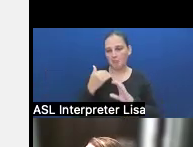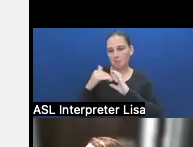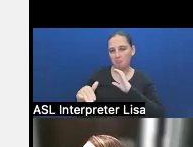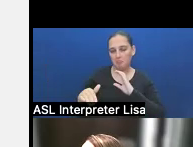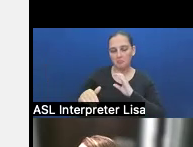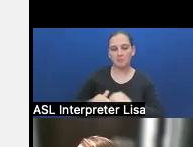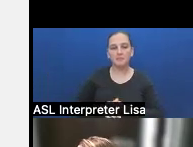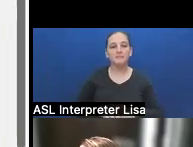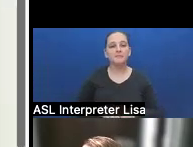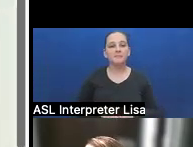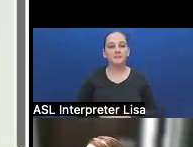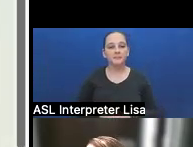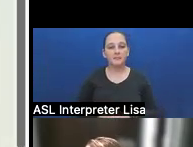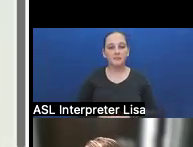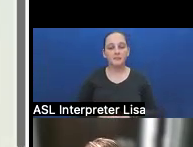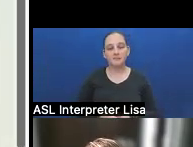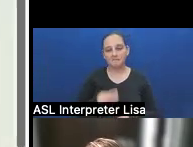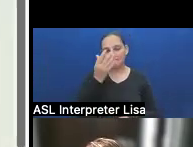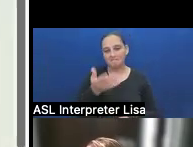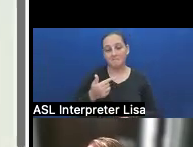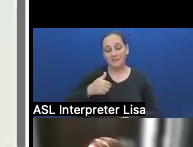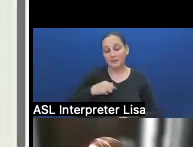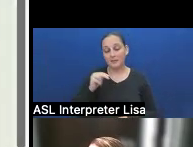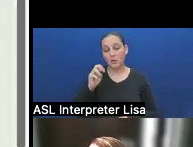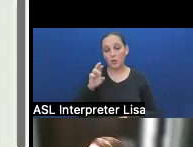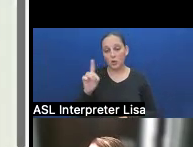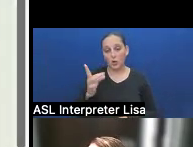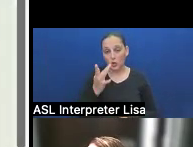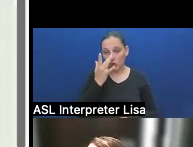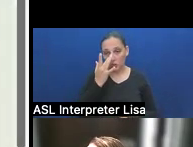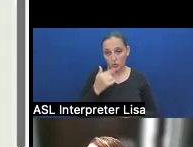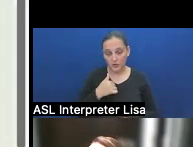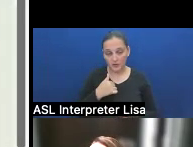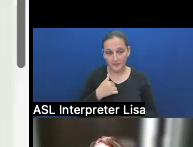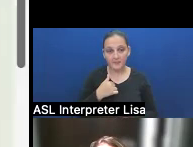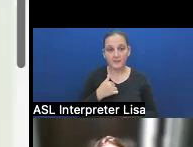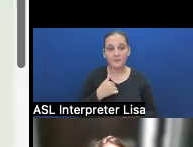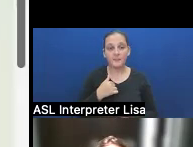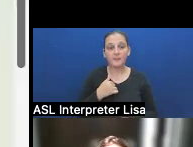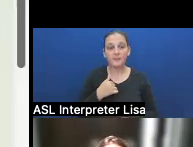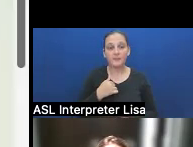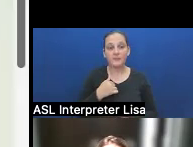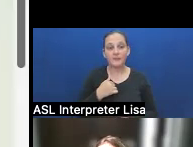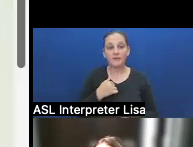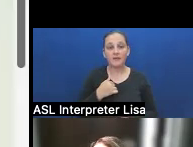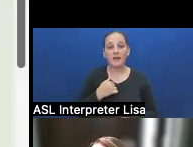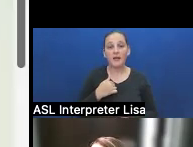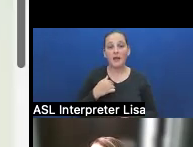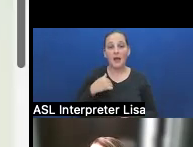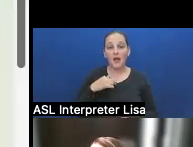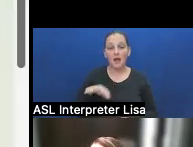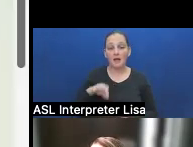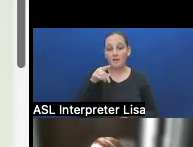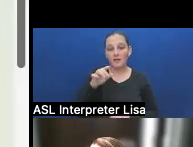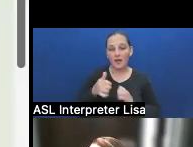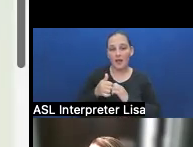so I'm a nerd. And I got to this thing through the Civil Rights Restoration